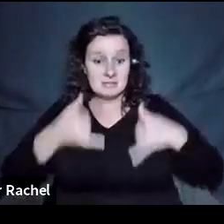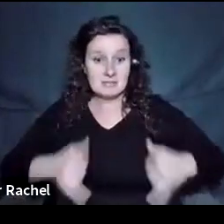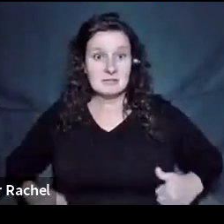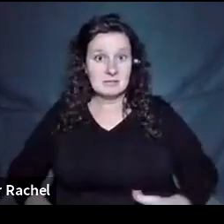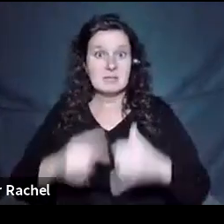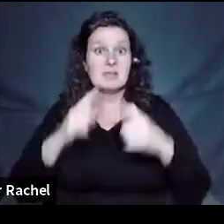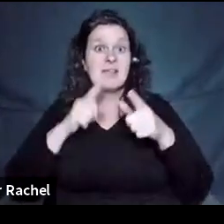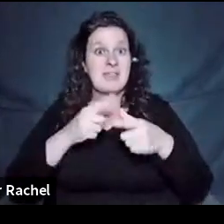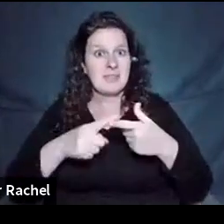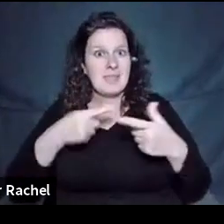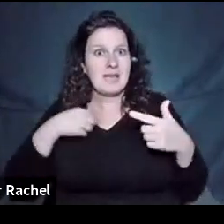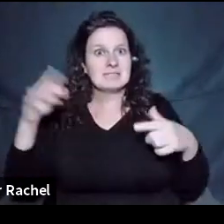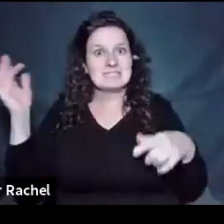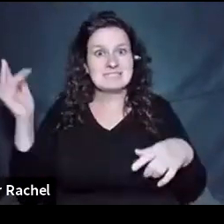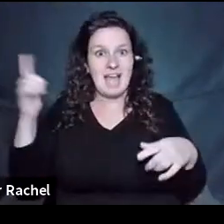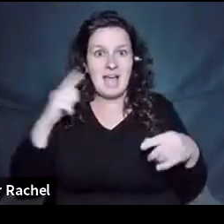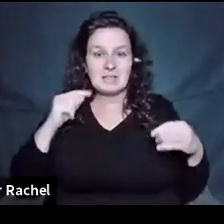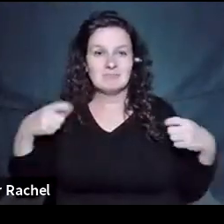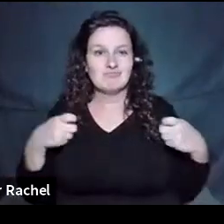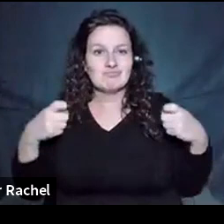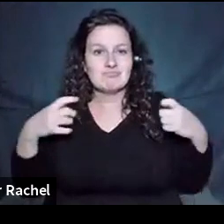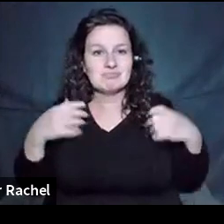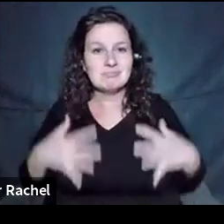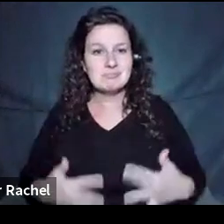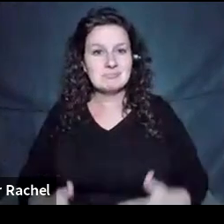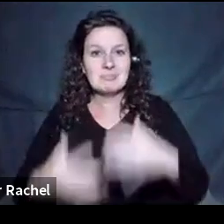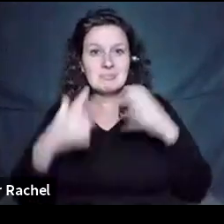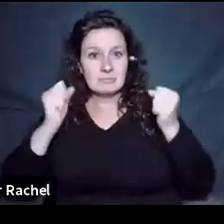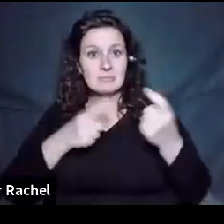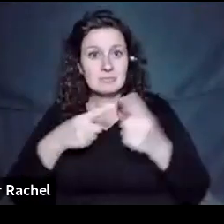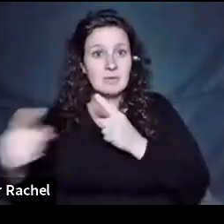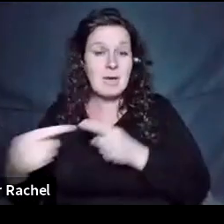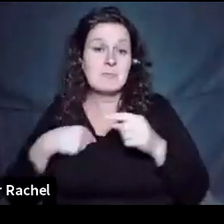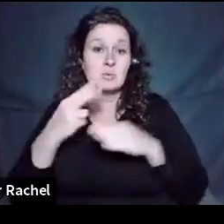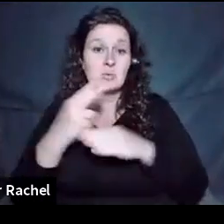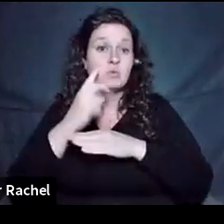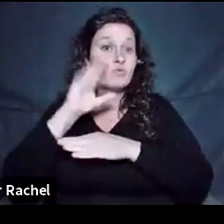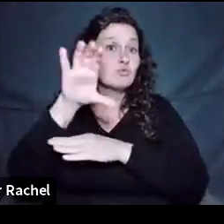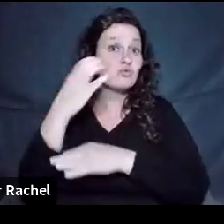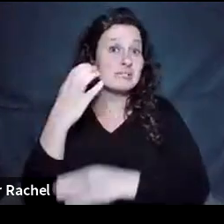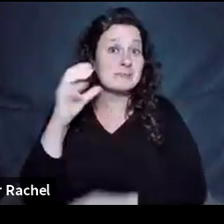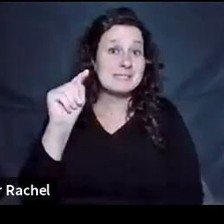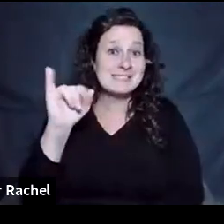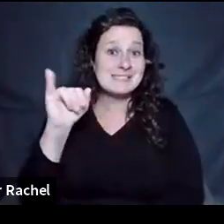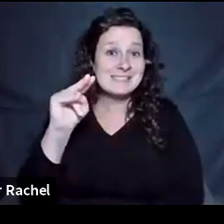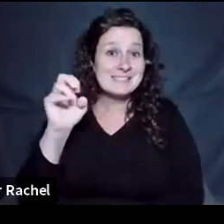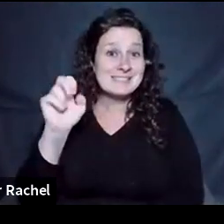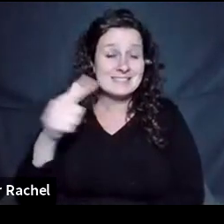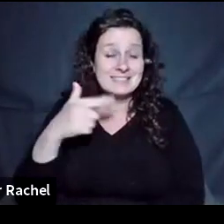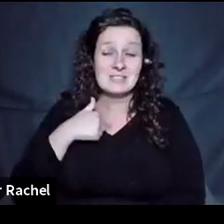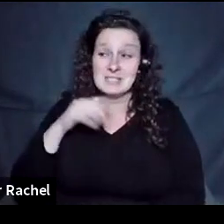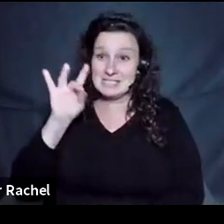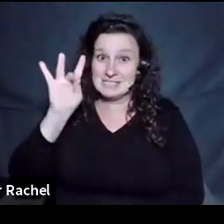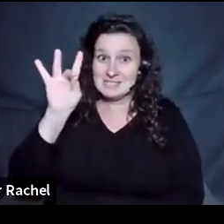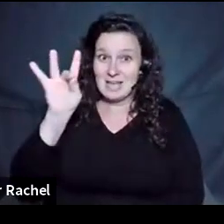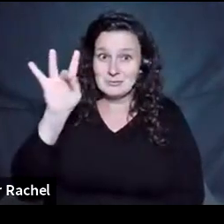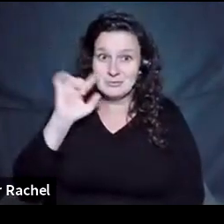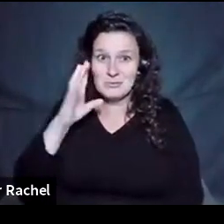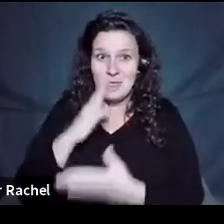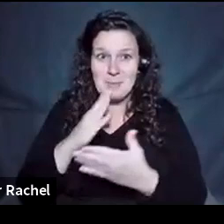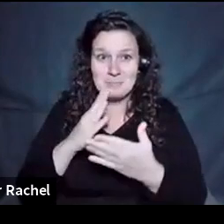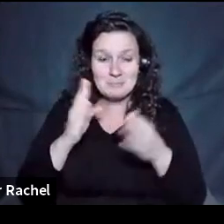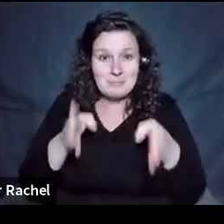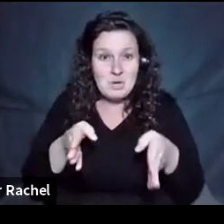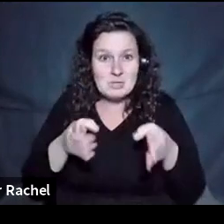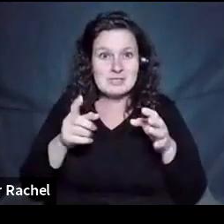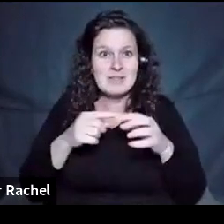rope and just electrifying it. You can use Christmas tinsel and like touch it to somebody and they're going to get shocked through all the